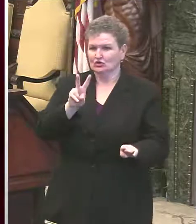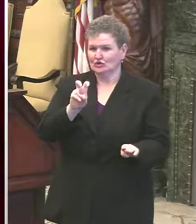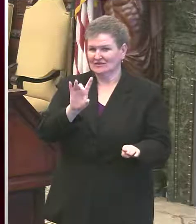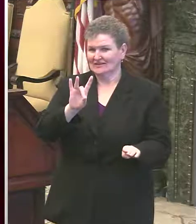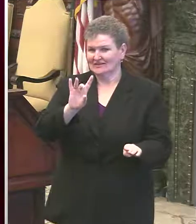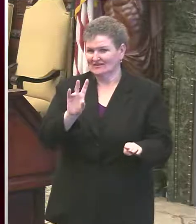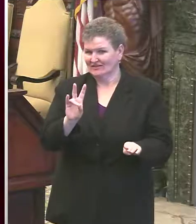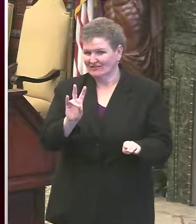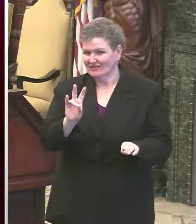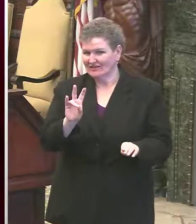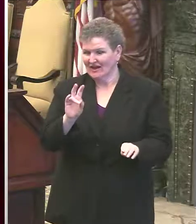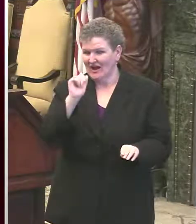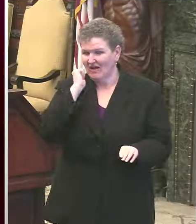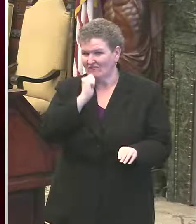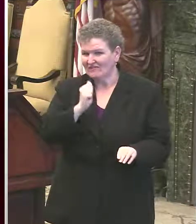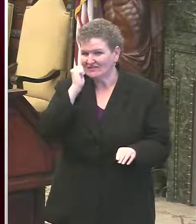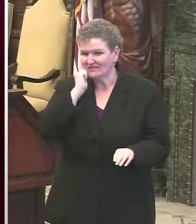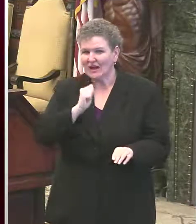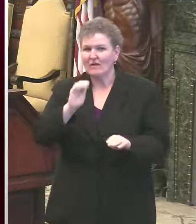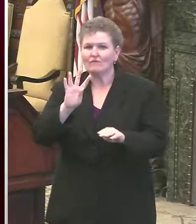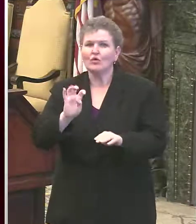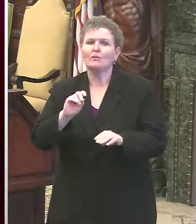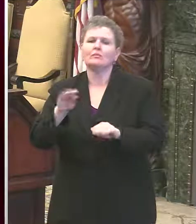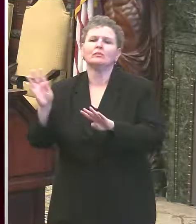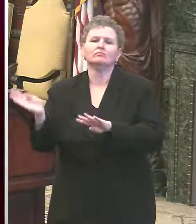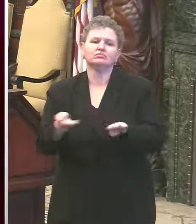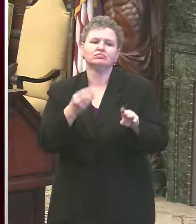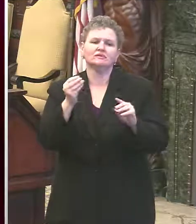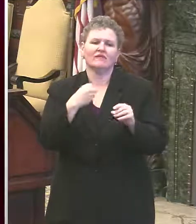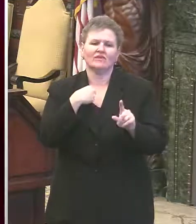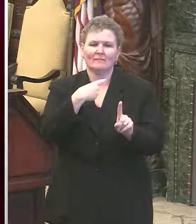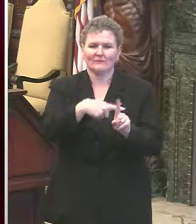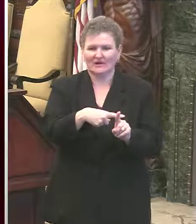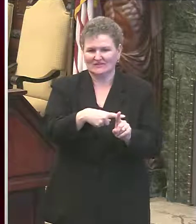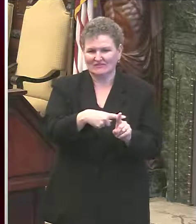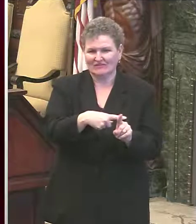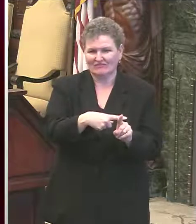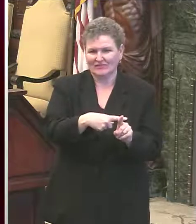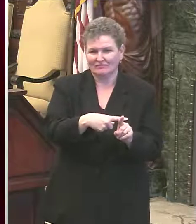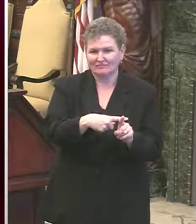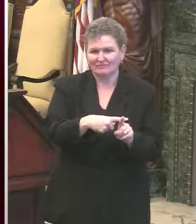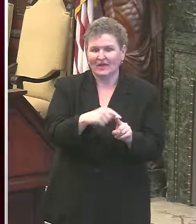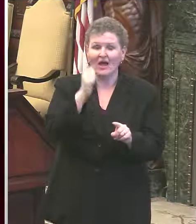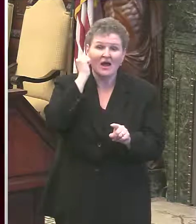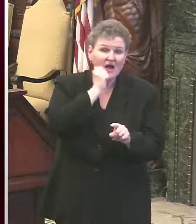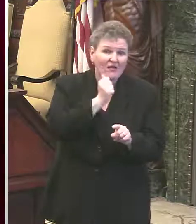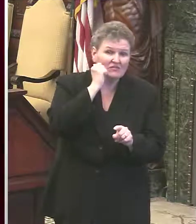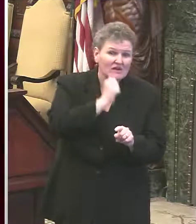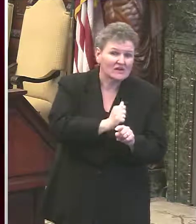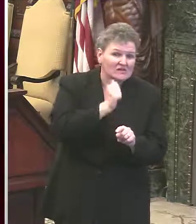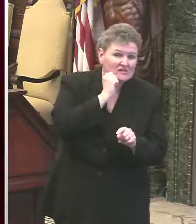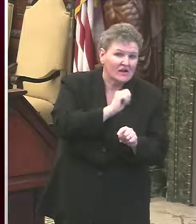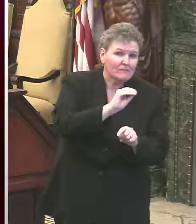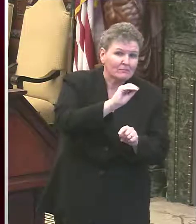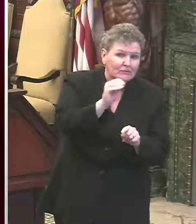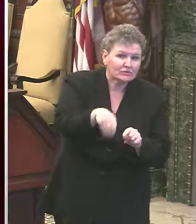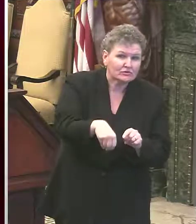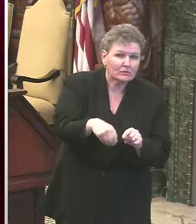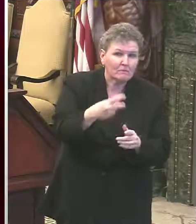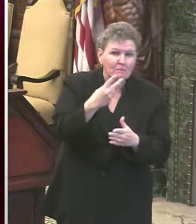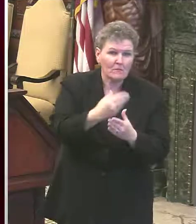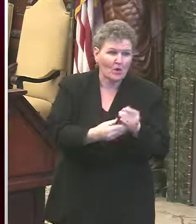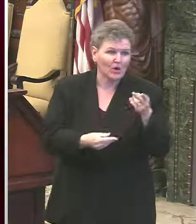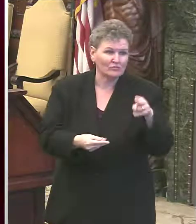day, and 5.4% of the tests were positive. So it increased both in the number of cases per day and the percent positivity. Case counts are